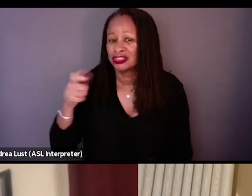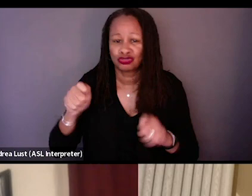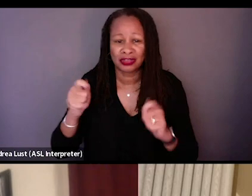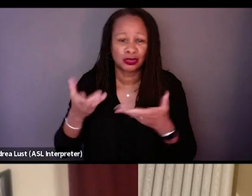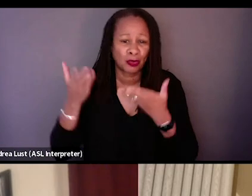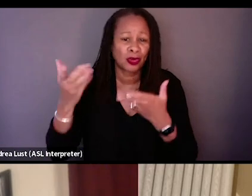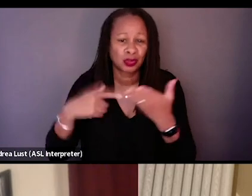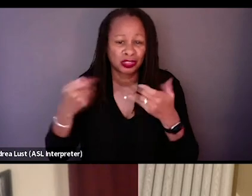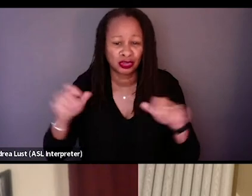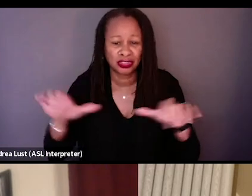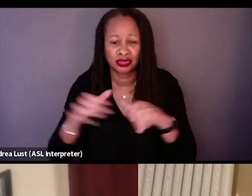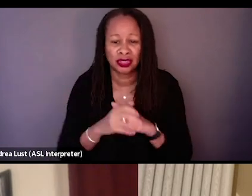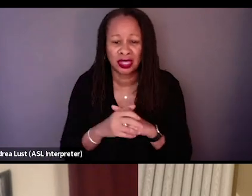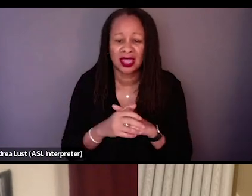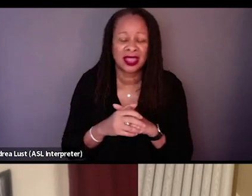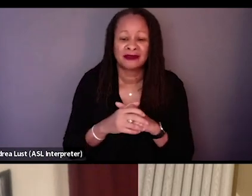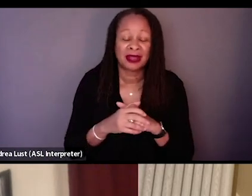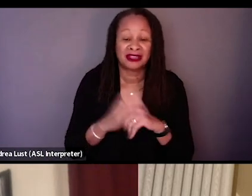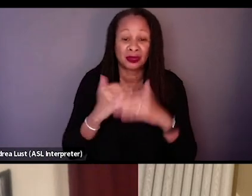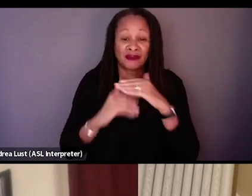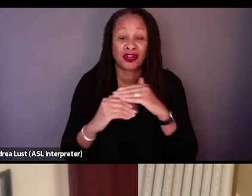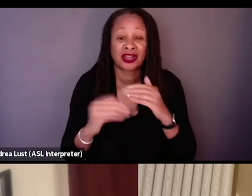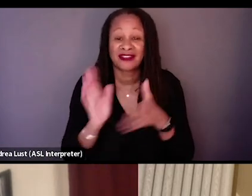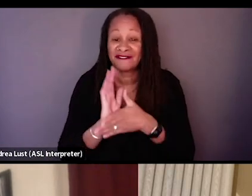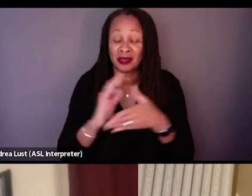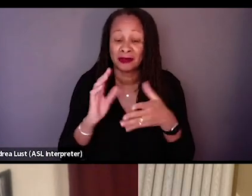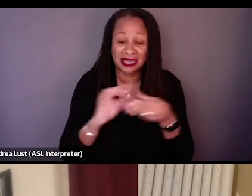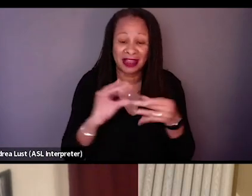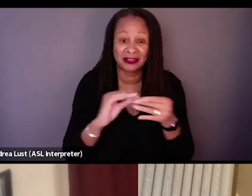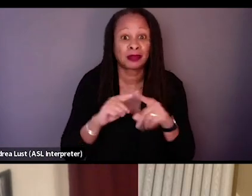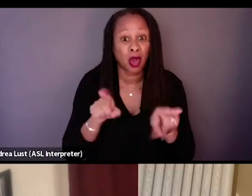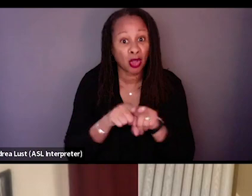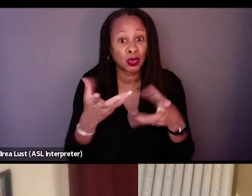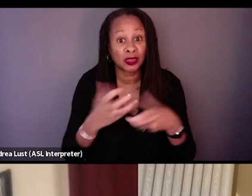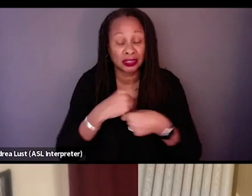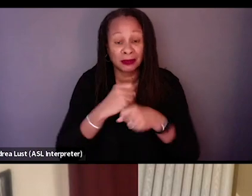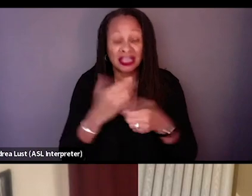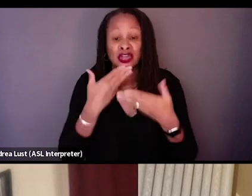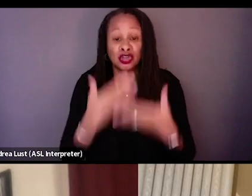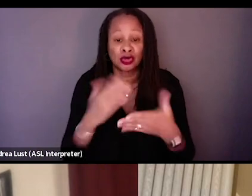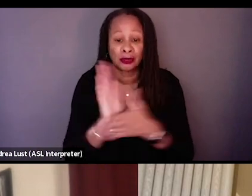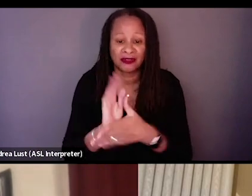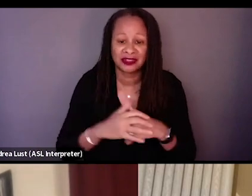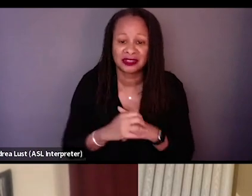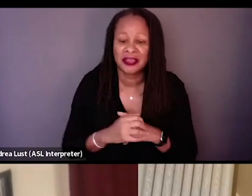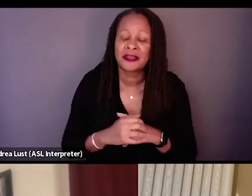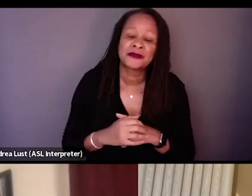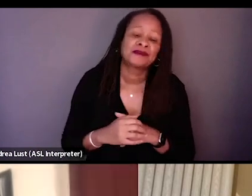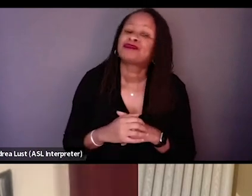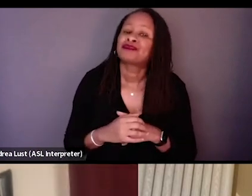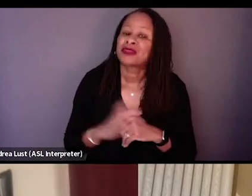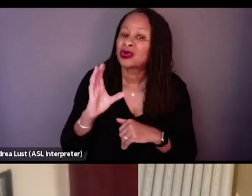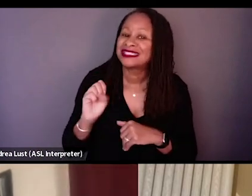do by subverting film narrative, but also wanting to make a good movie in Symbiocycle Taxiplasm,